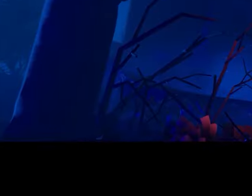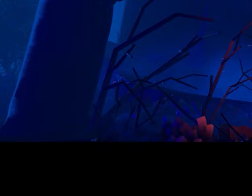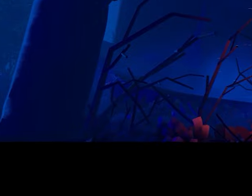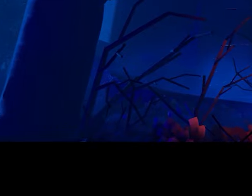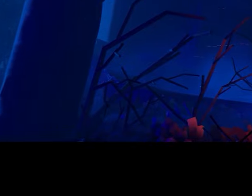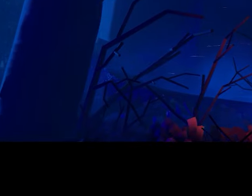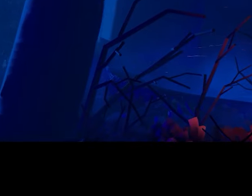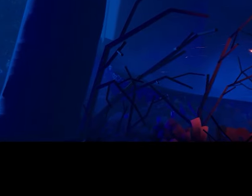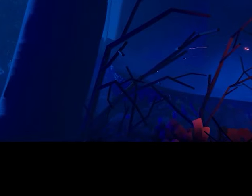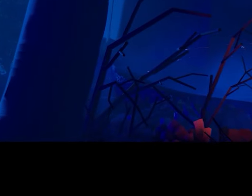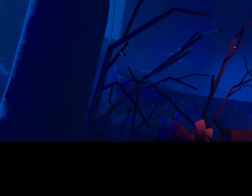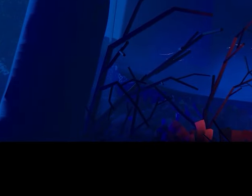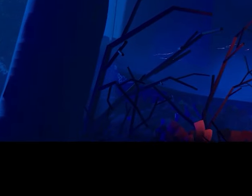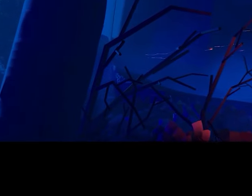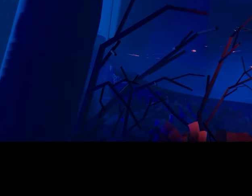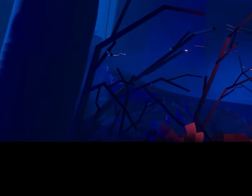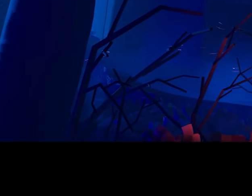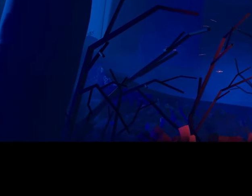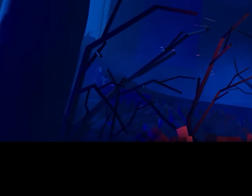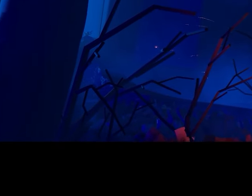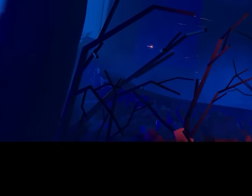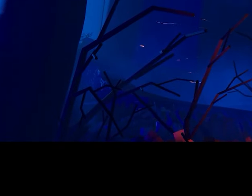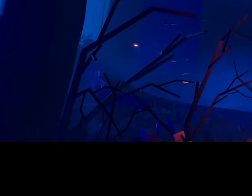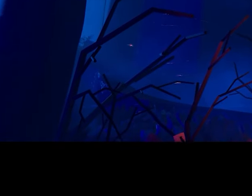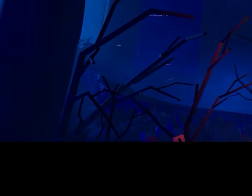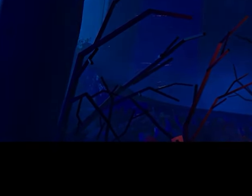nor darkness dim your resolve.